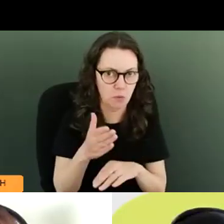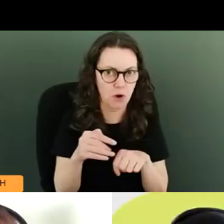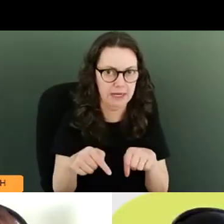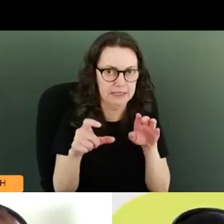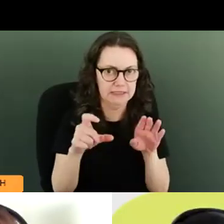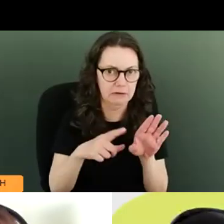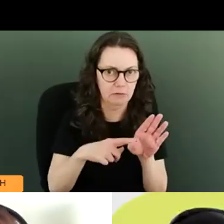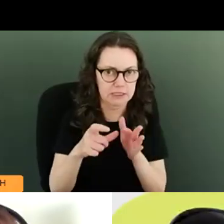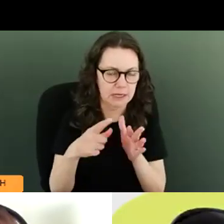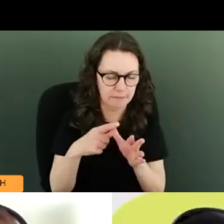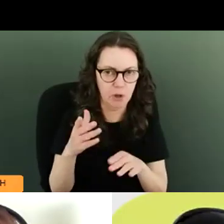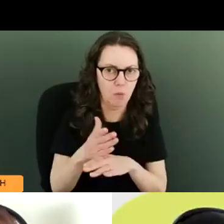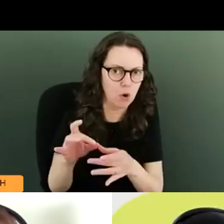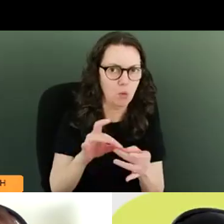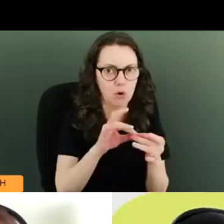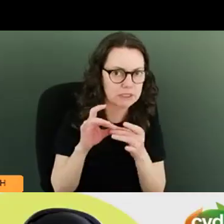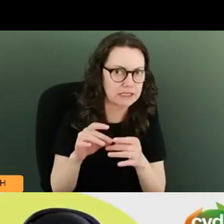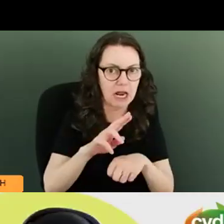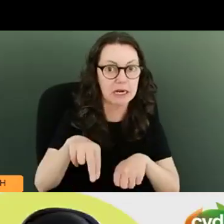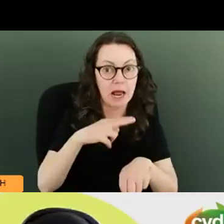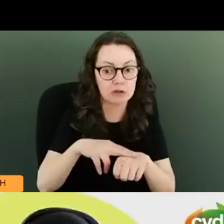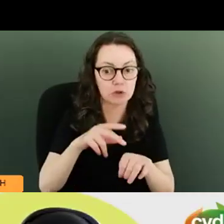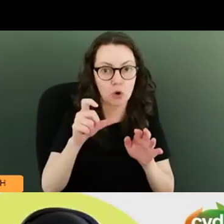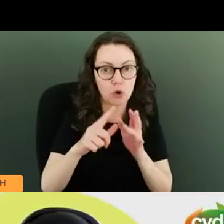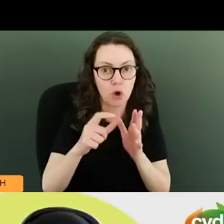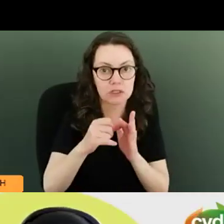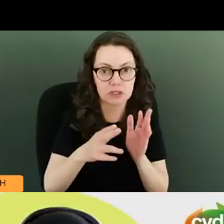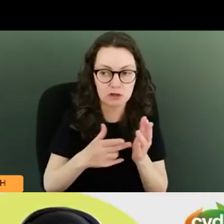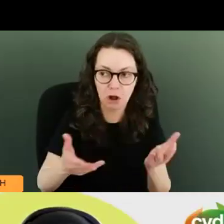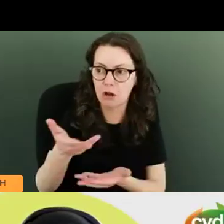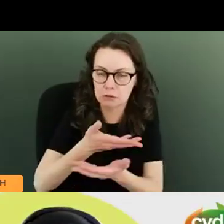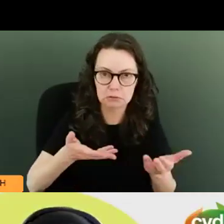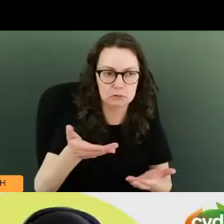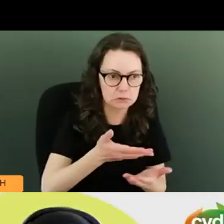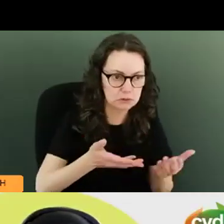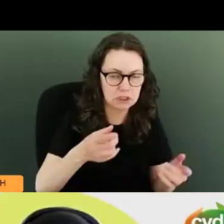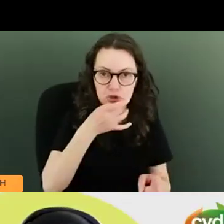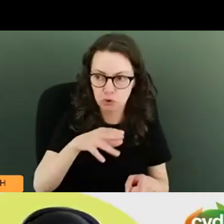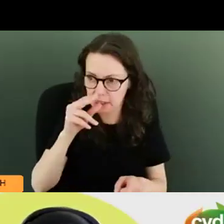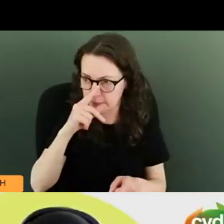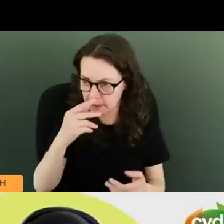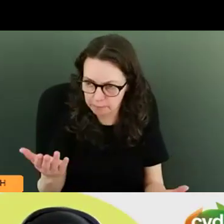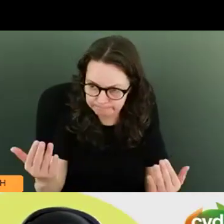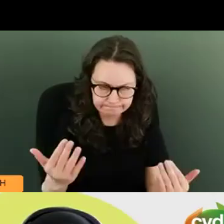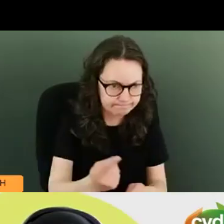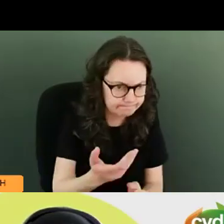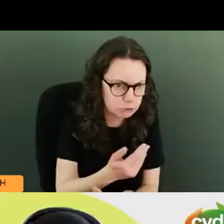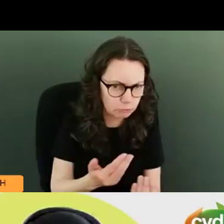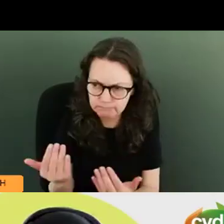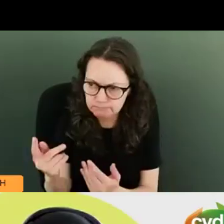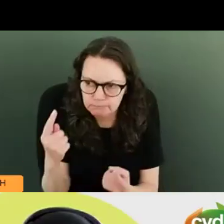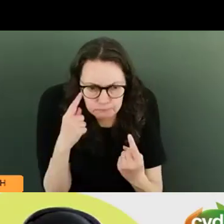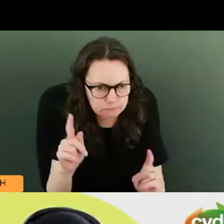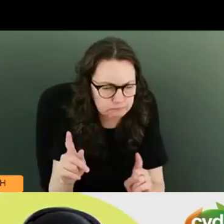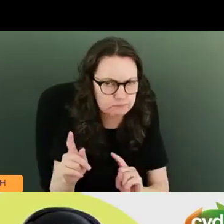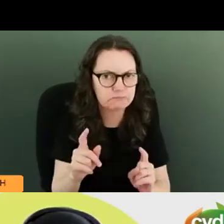has coordinated and facilitated national co-design consultations that have centred the voices of children and young people with disability, their families